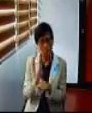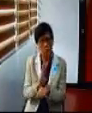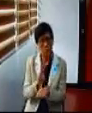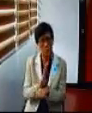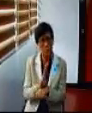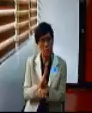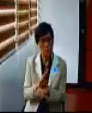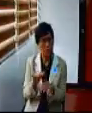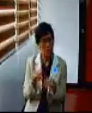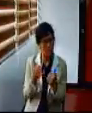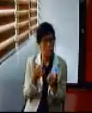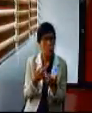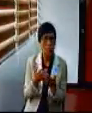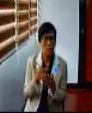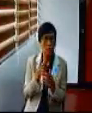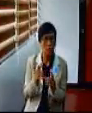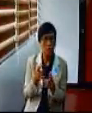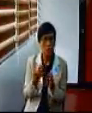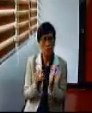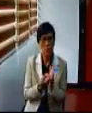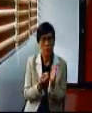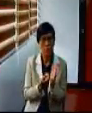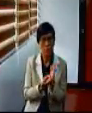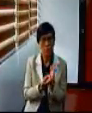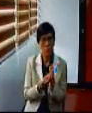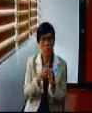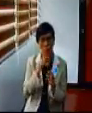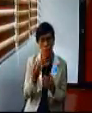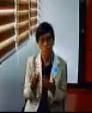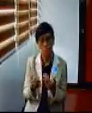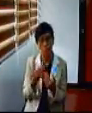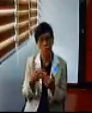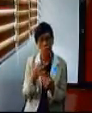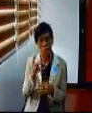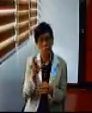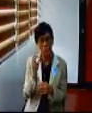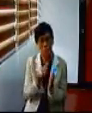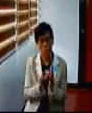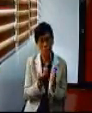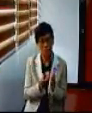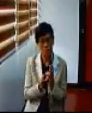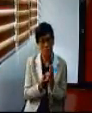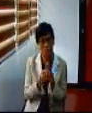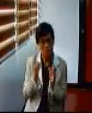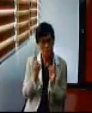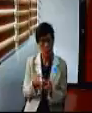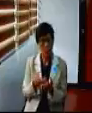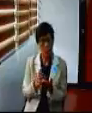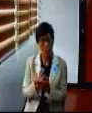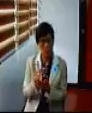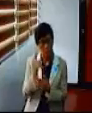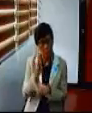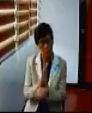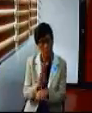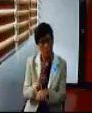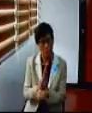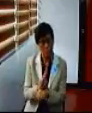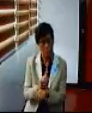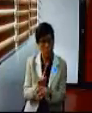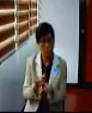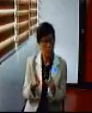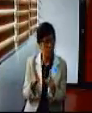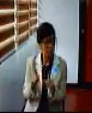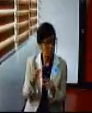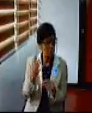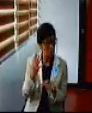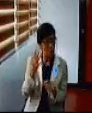looked for a little bit of evidence. It's not so easy to find evidence that says human rights is good for business. But I do know